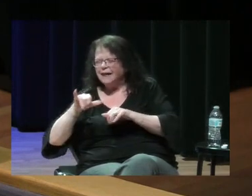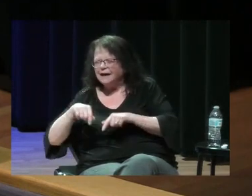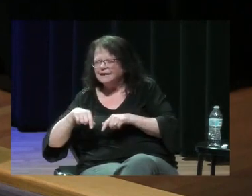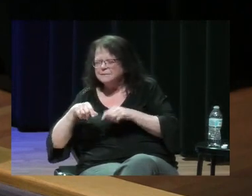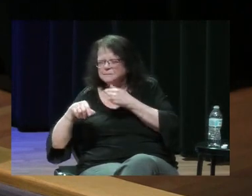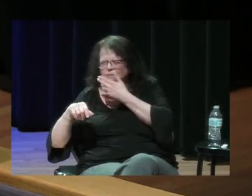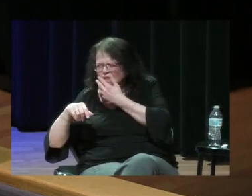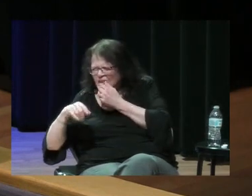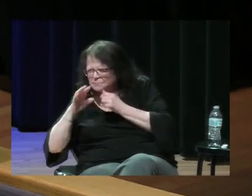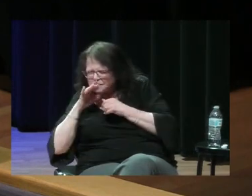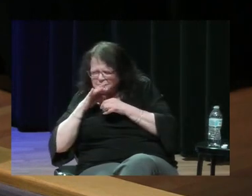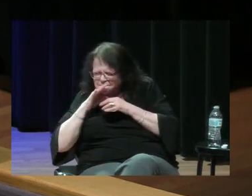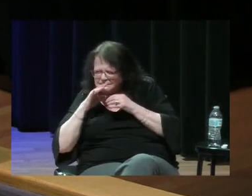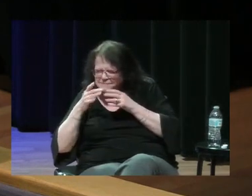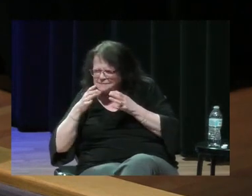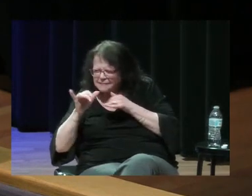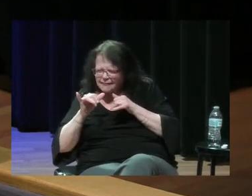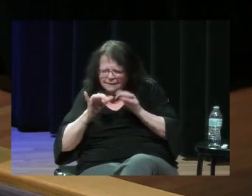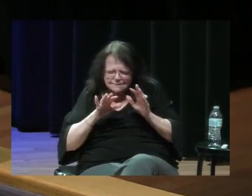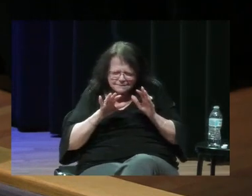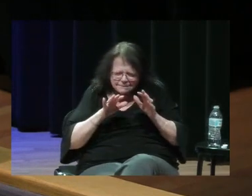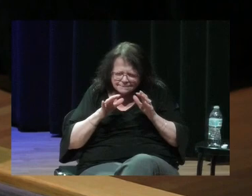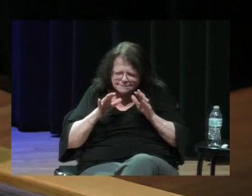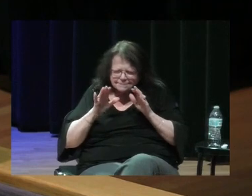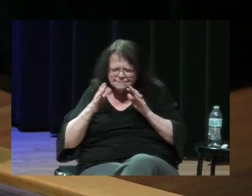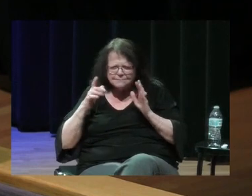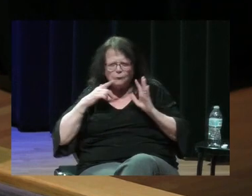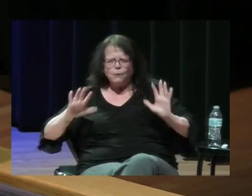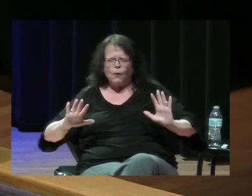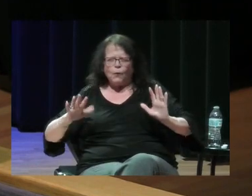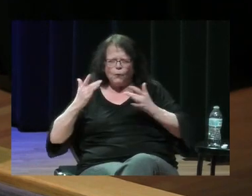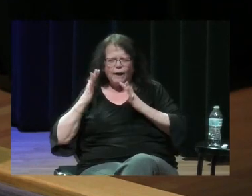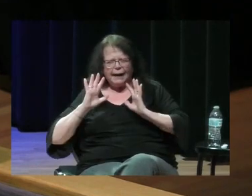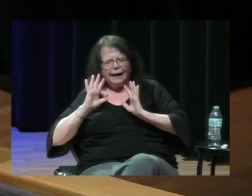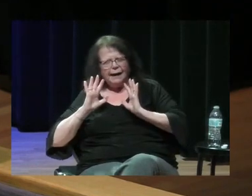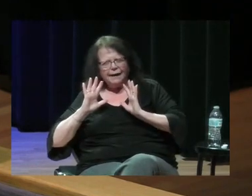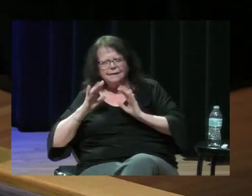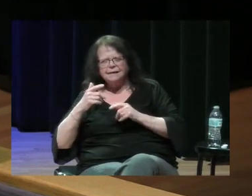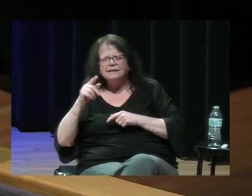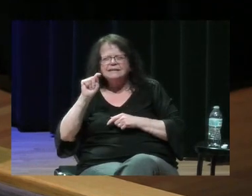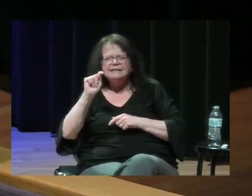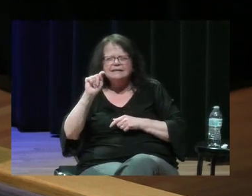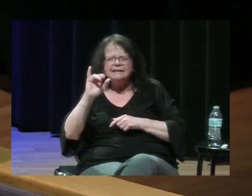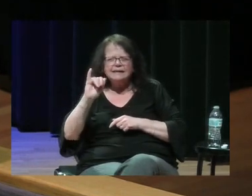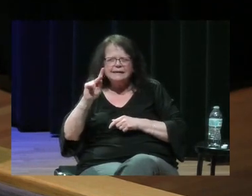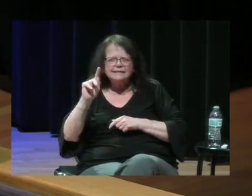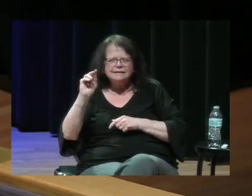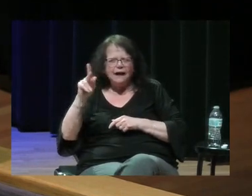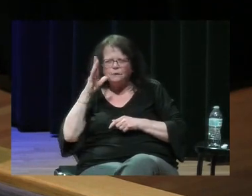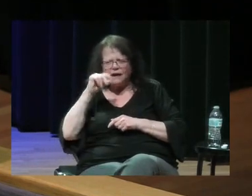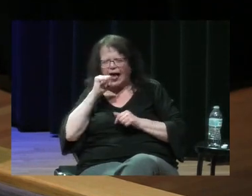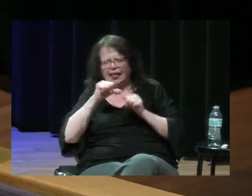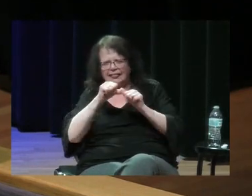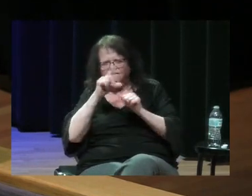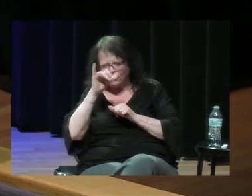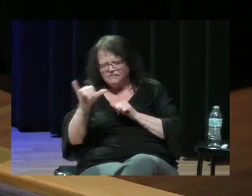they're changing everything. I'm like, no, wait, pump the brakes. Like that, it felt like what that way. And now it feels that way about TikTok. TikTok won't last forever either. You know, like it's not gonna be this